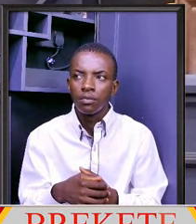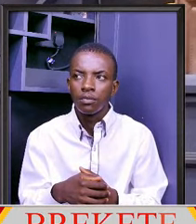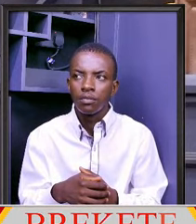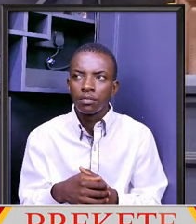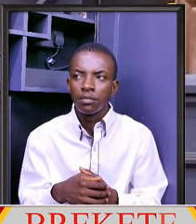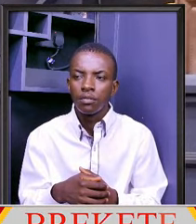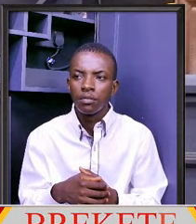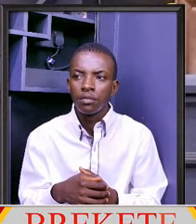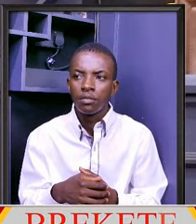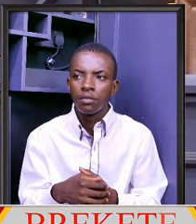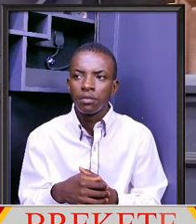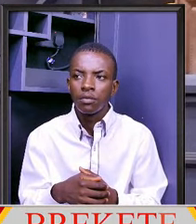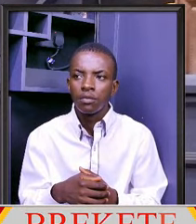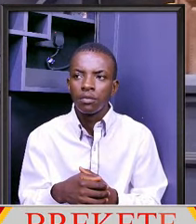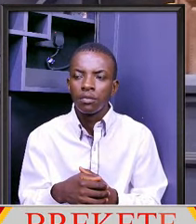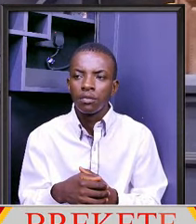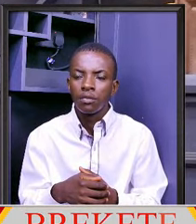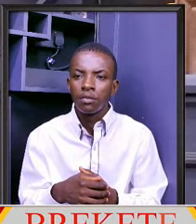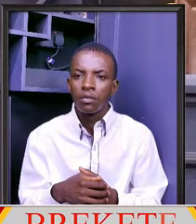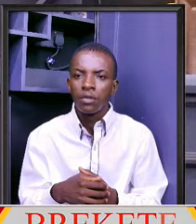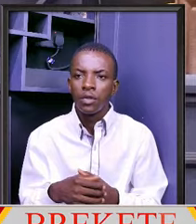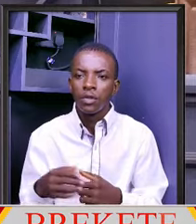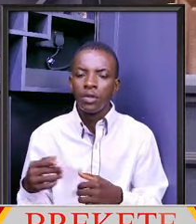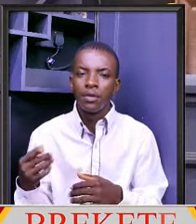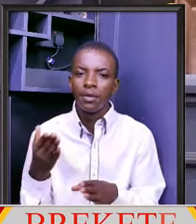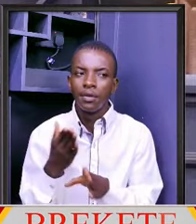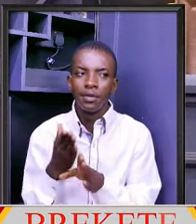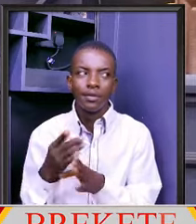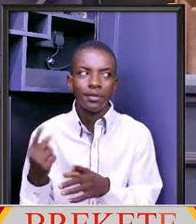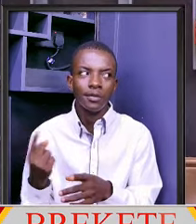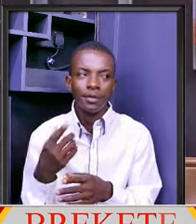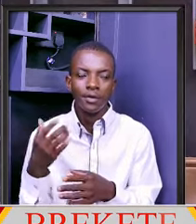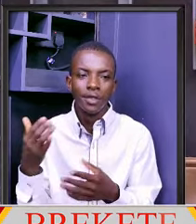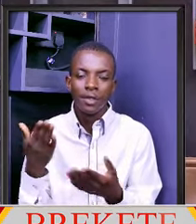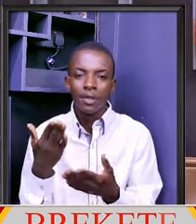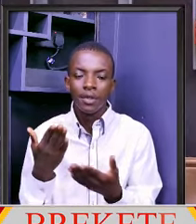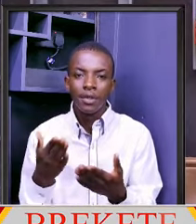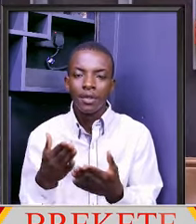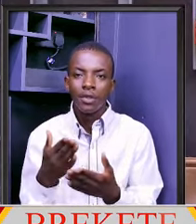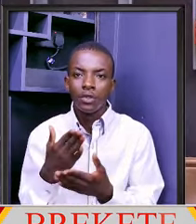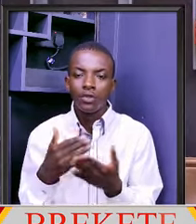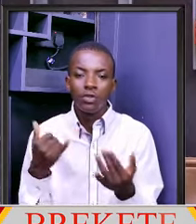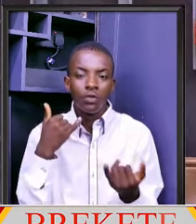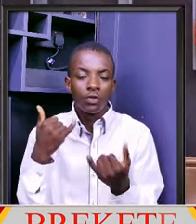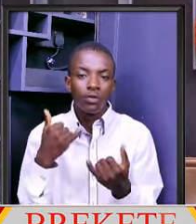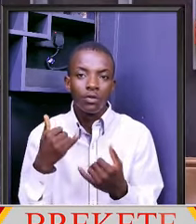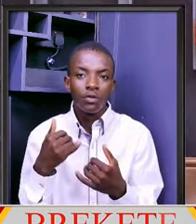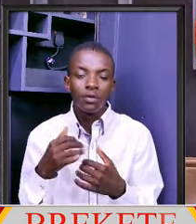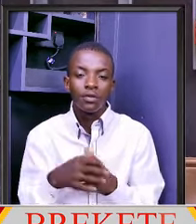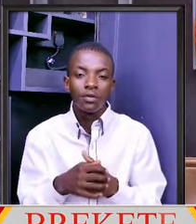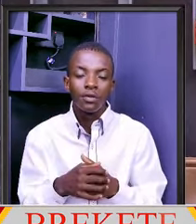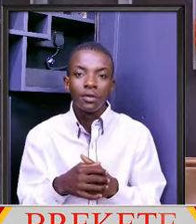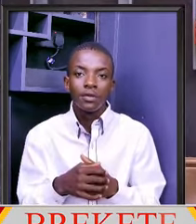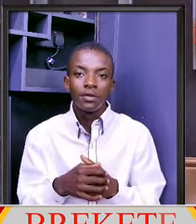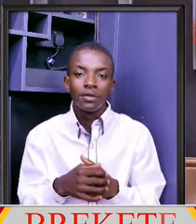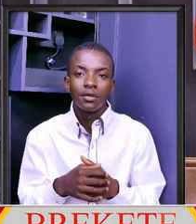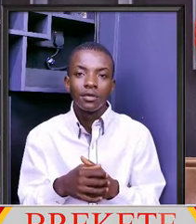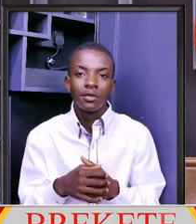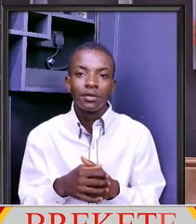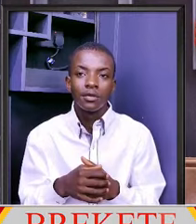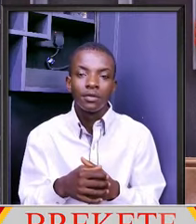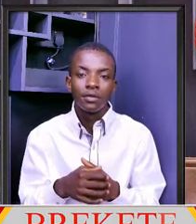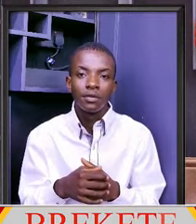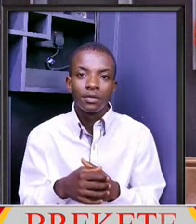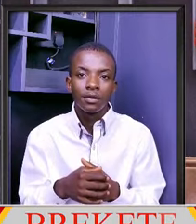Your line is always like this. What is the problem? That's the problem. Some phones they now. Something you go